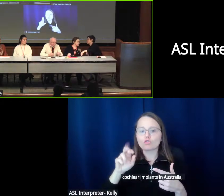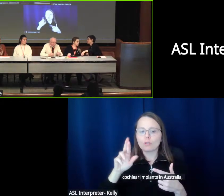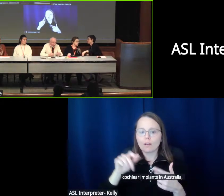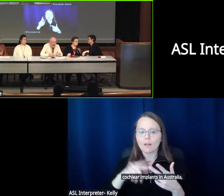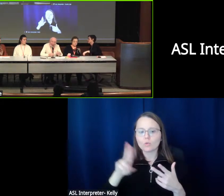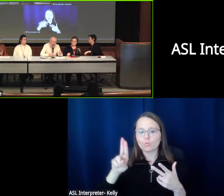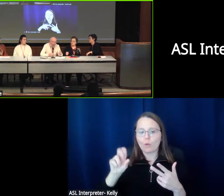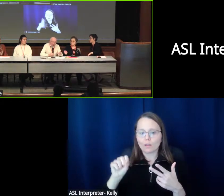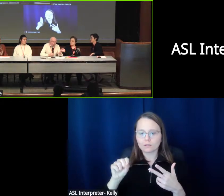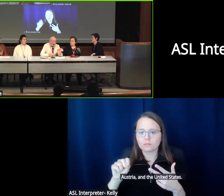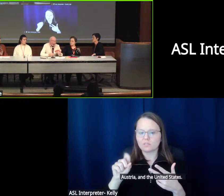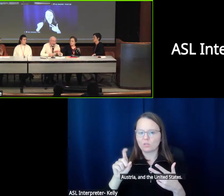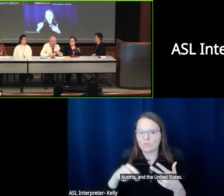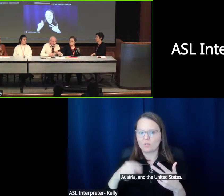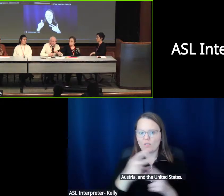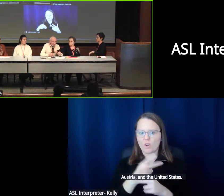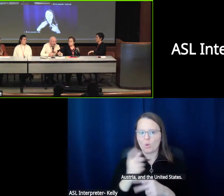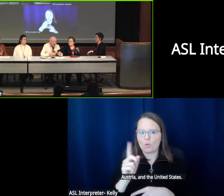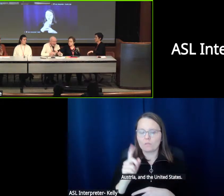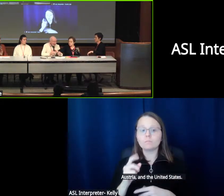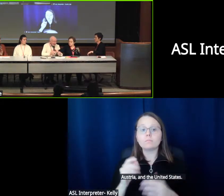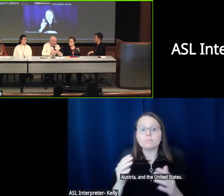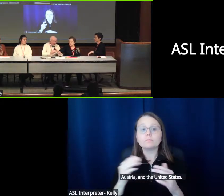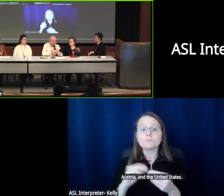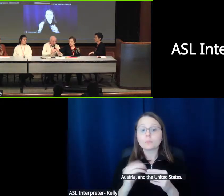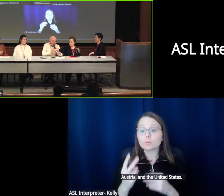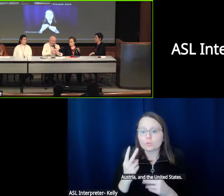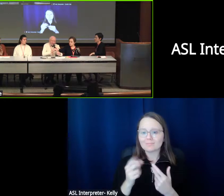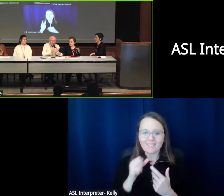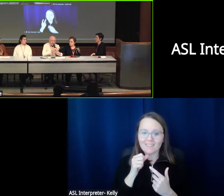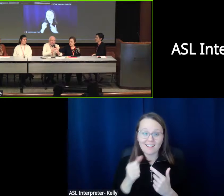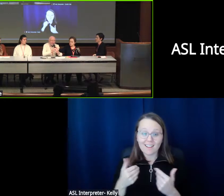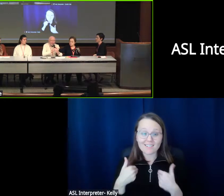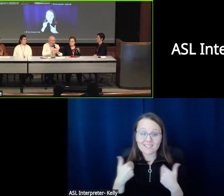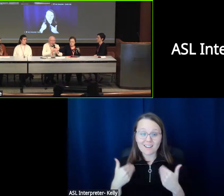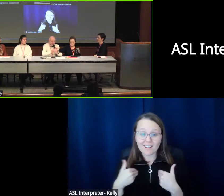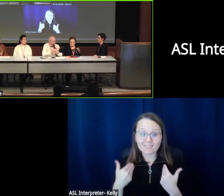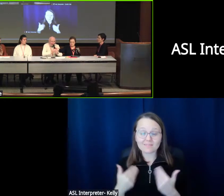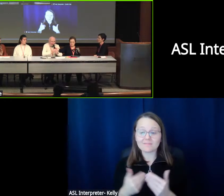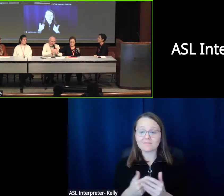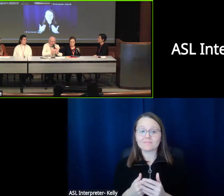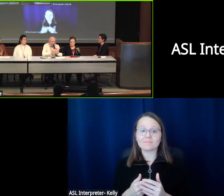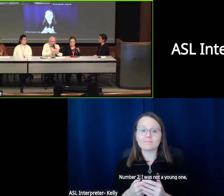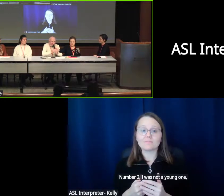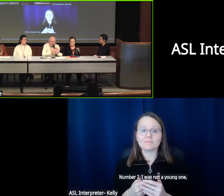two, I was not young one, and